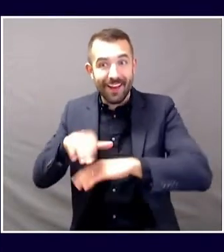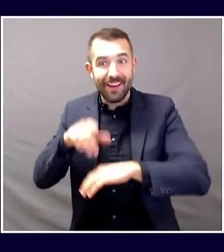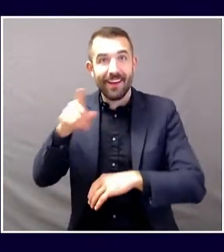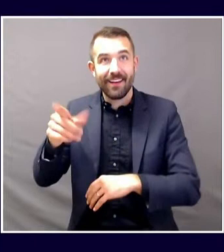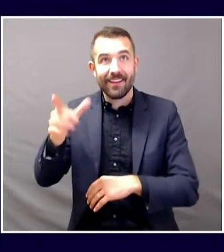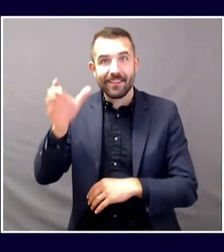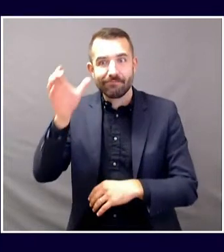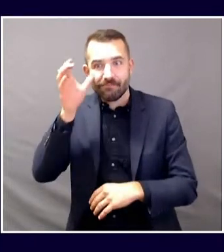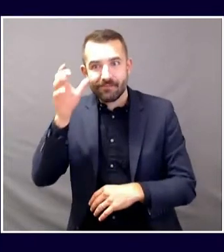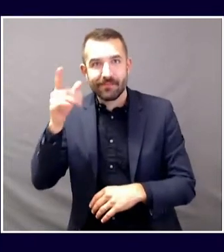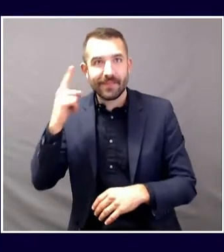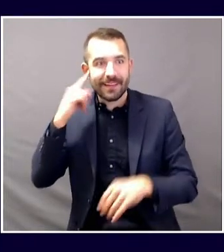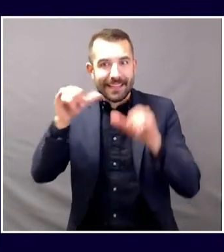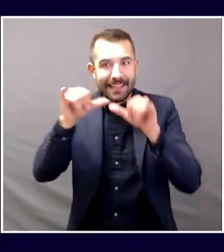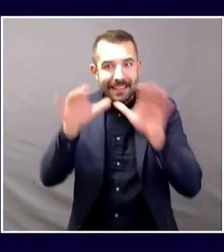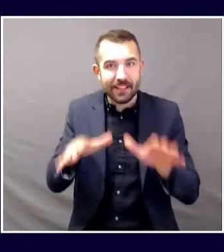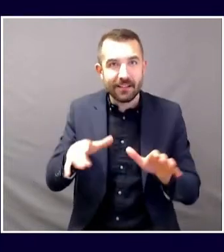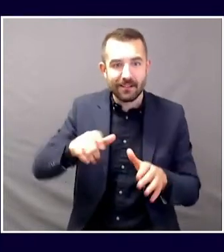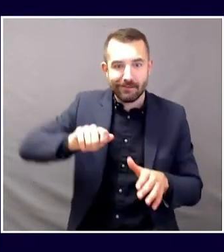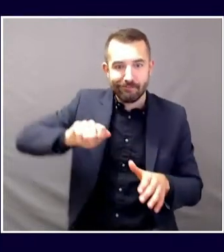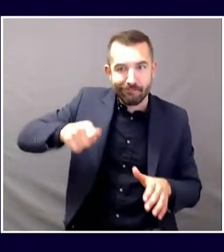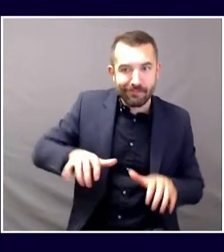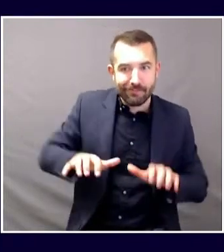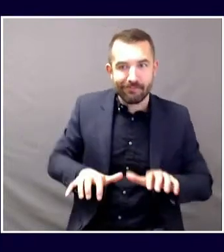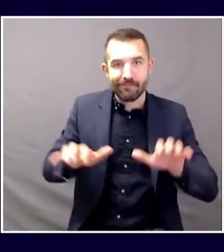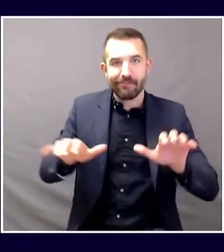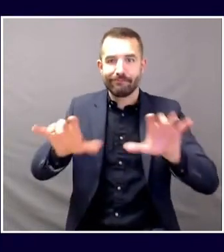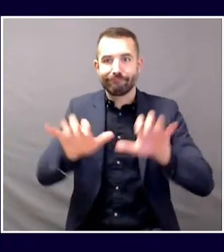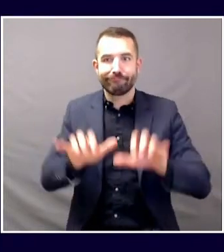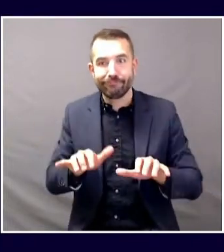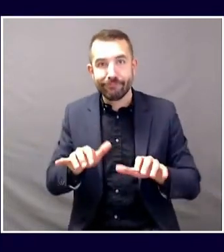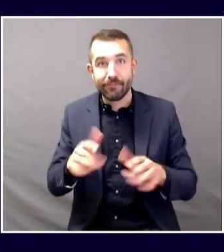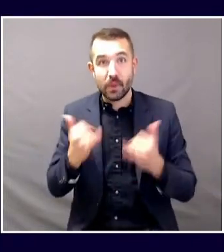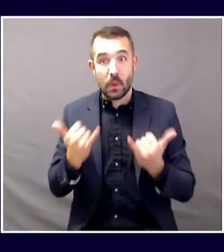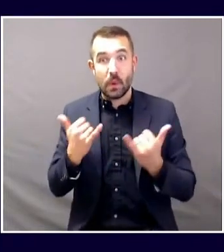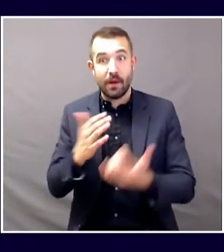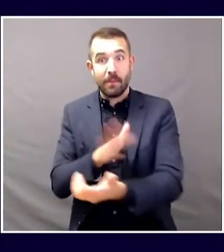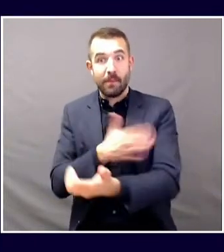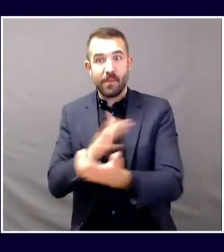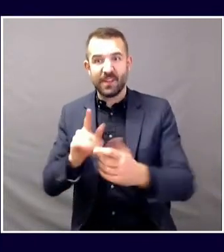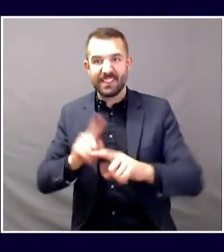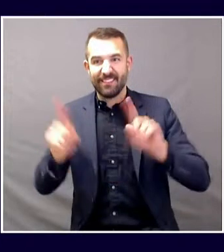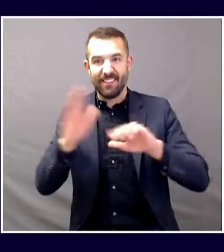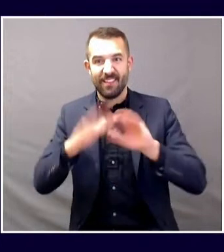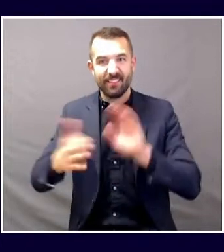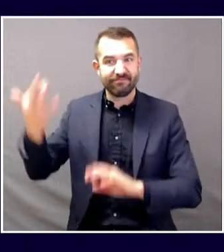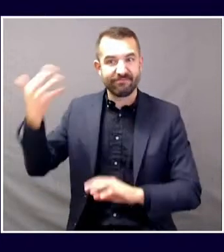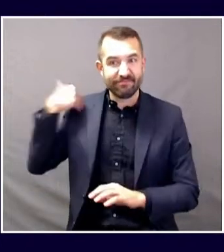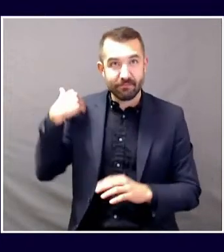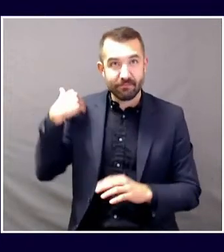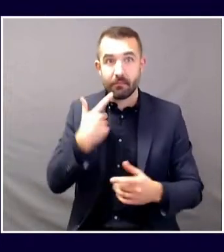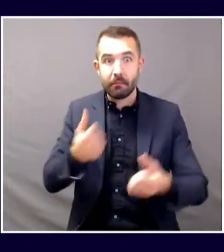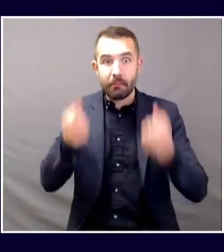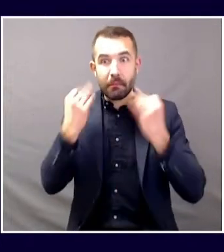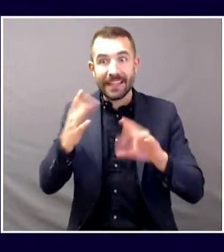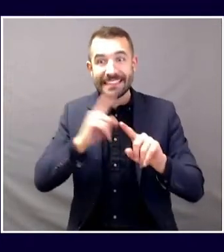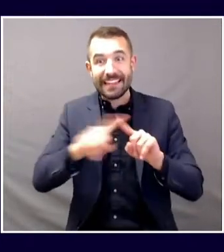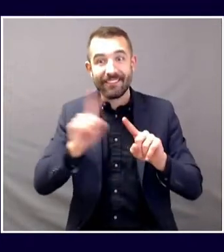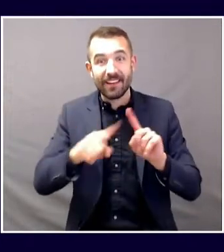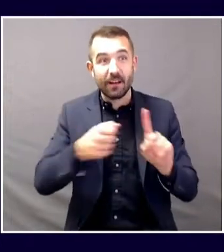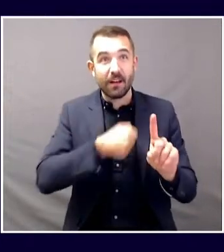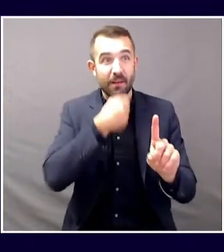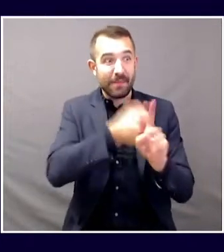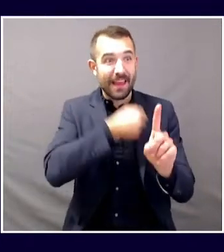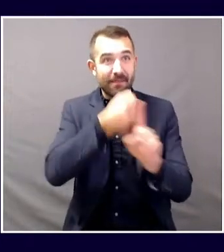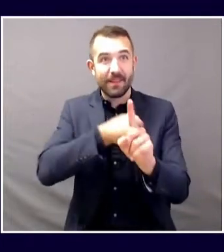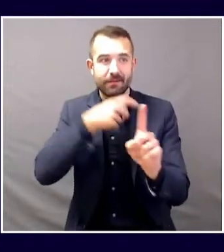meaning that live music isn't what it was before. So there's a lot of other channels that we are pursuing to try to get the message out